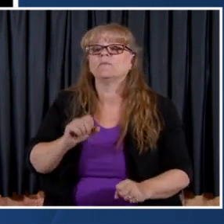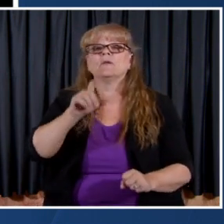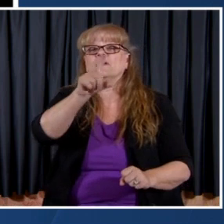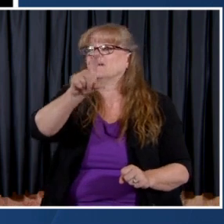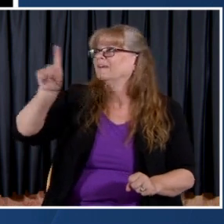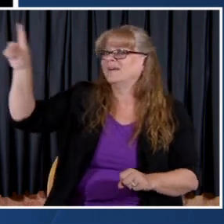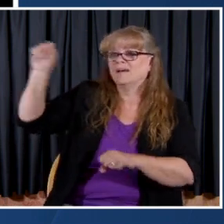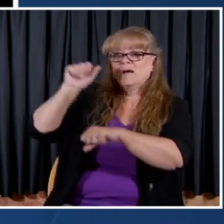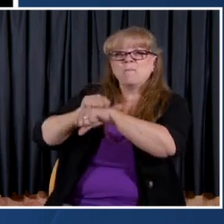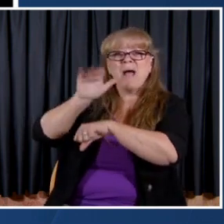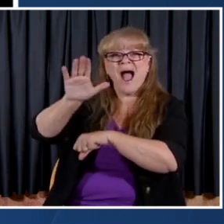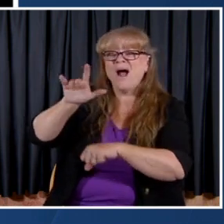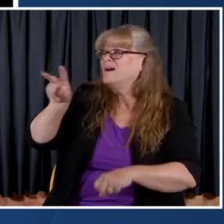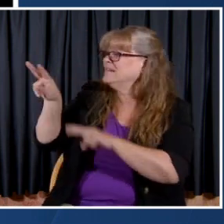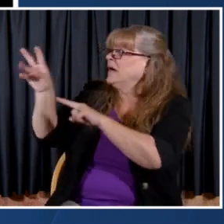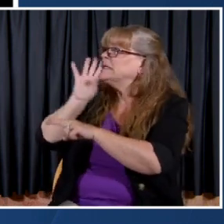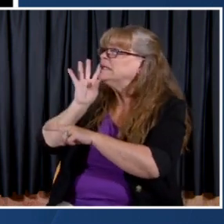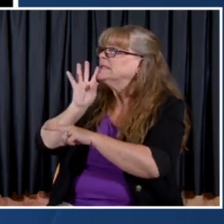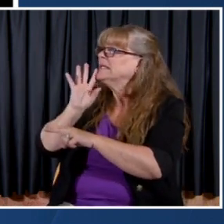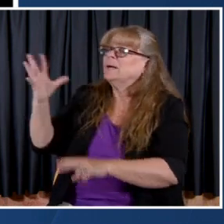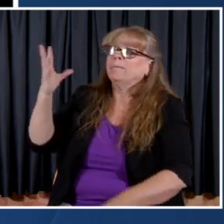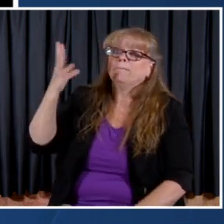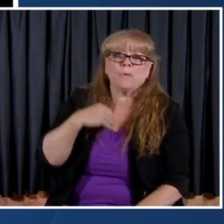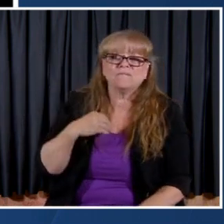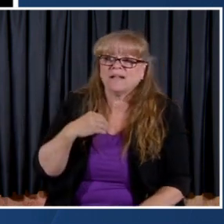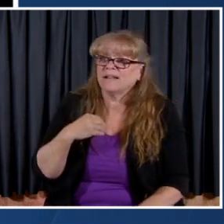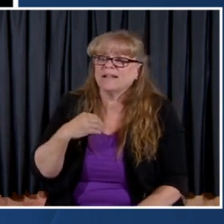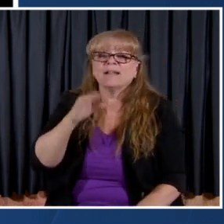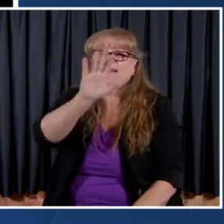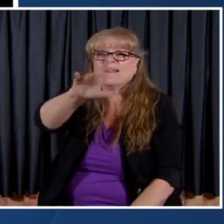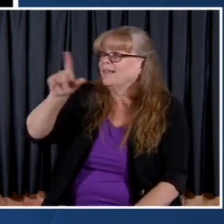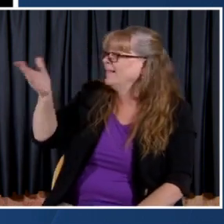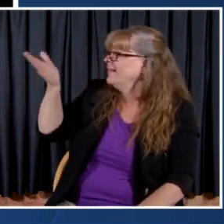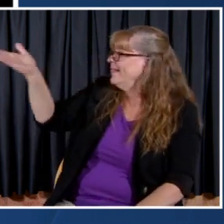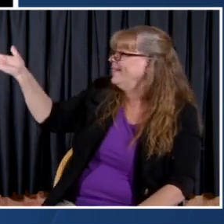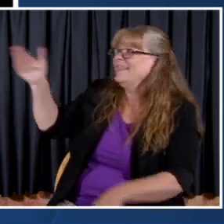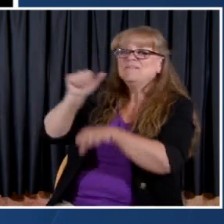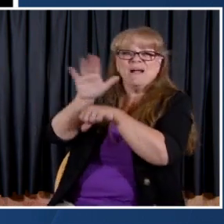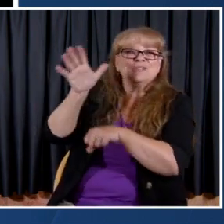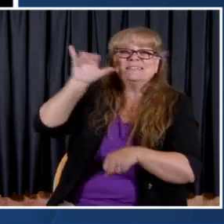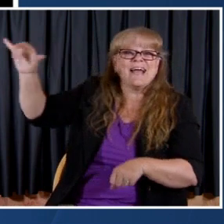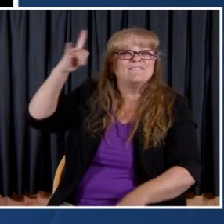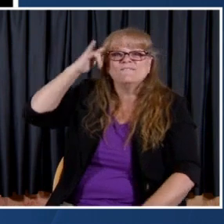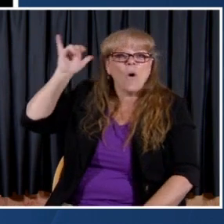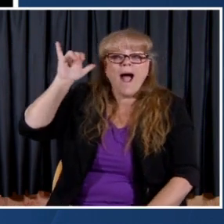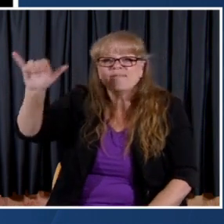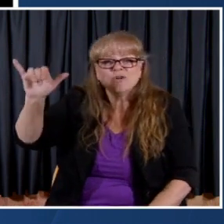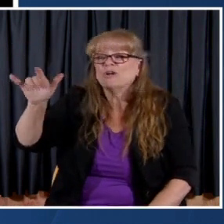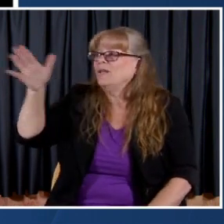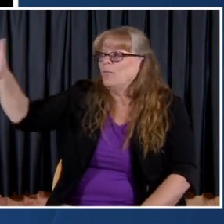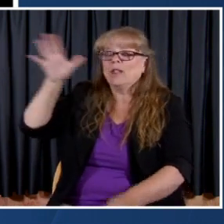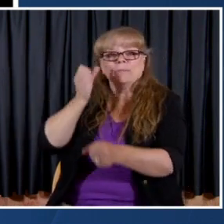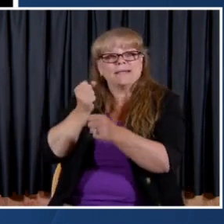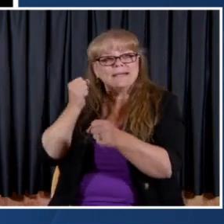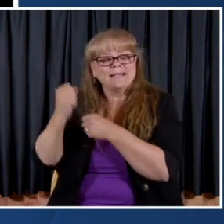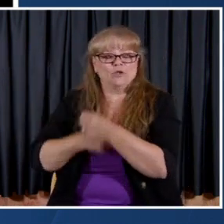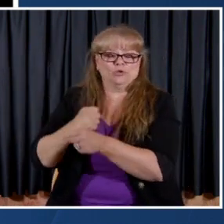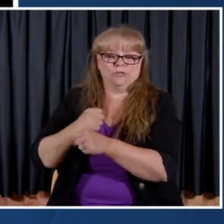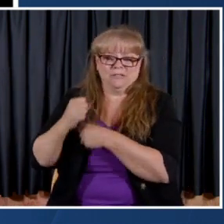gone. Do what we need to stay healthy, to stay outdoors, to recreate, but stay as close to home as you can during this